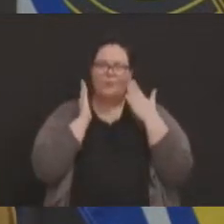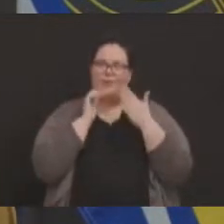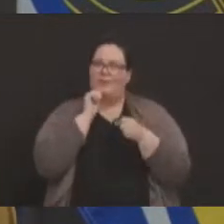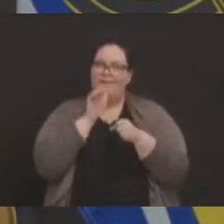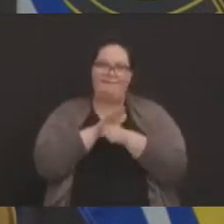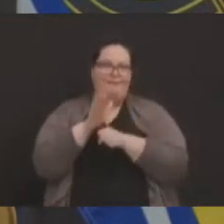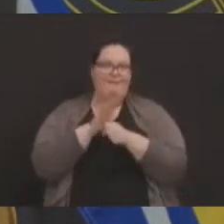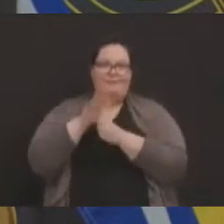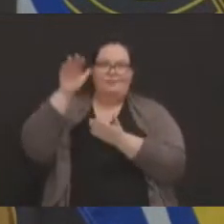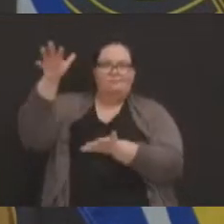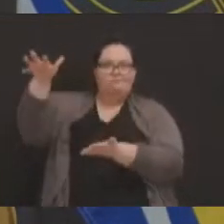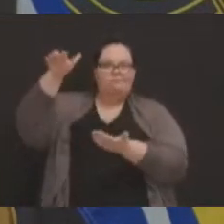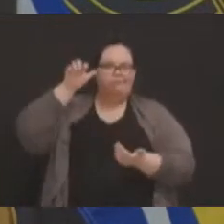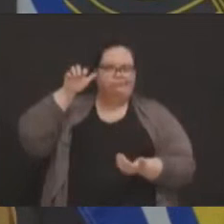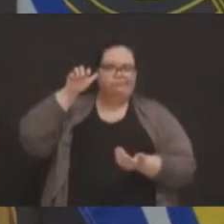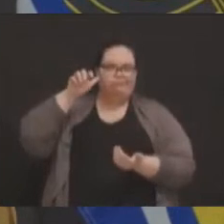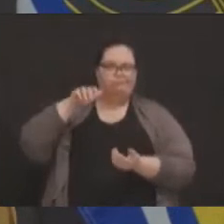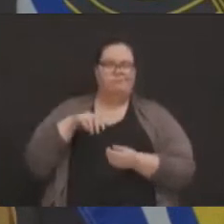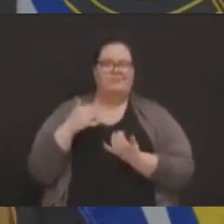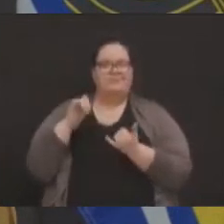health,